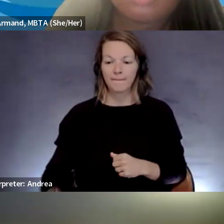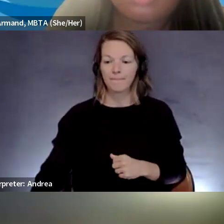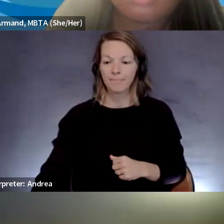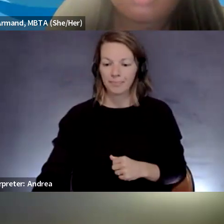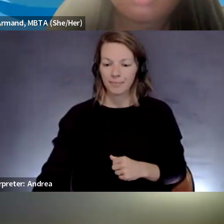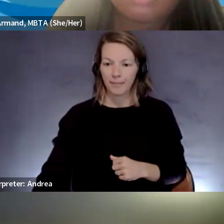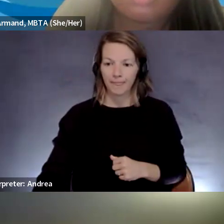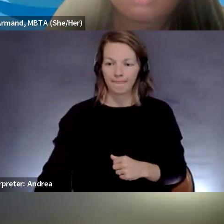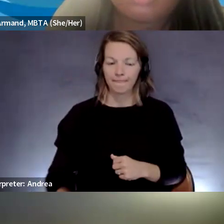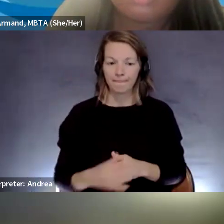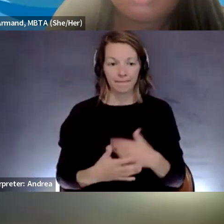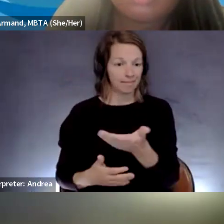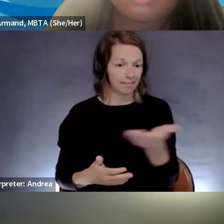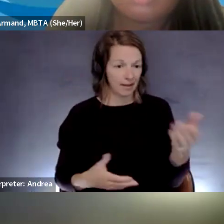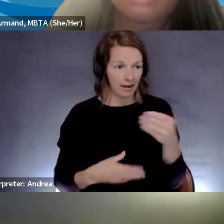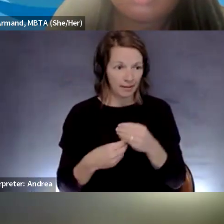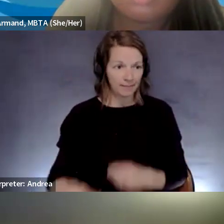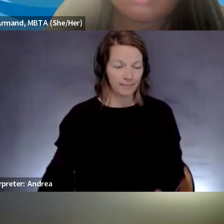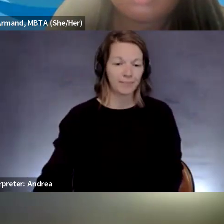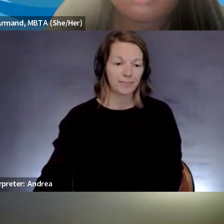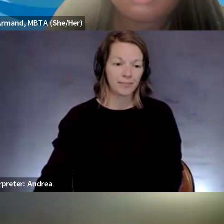So I don't know if anyone else has anything else to add.